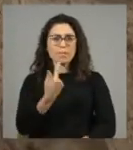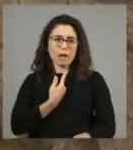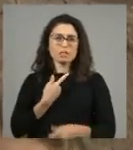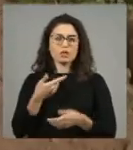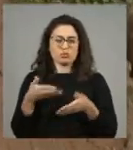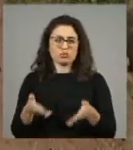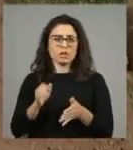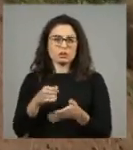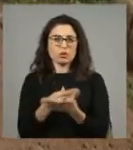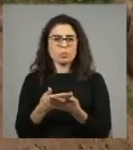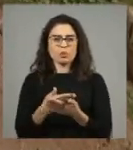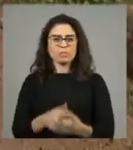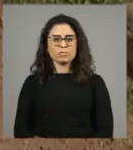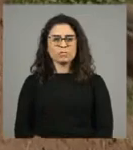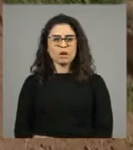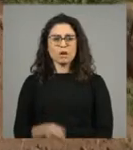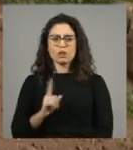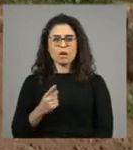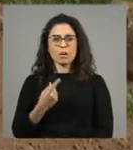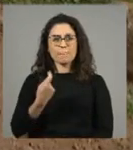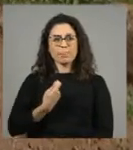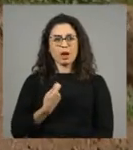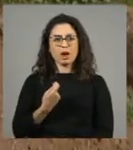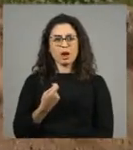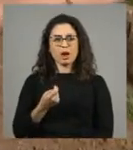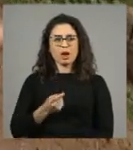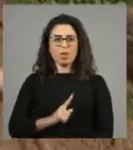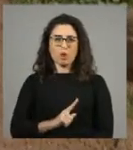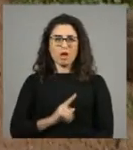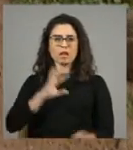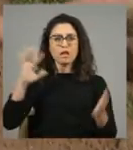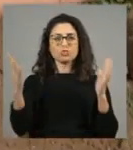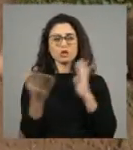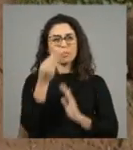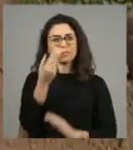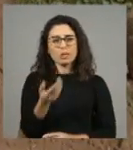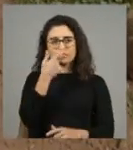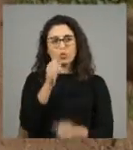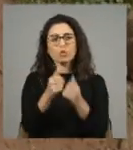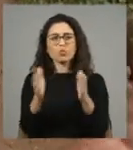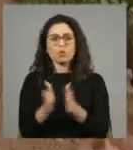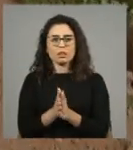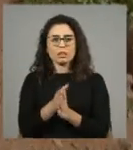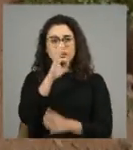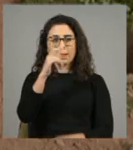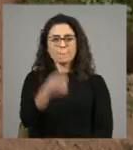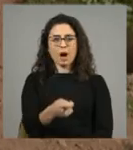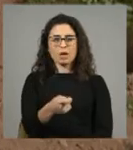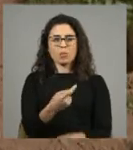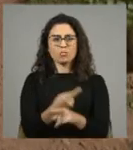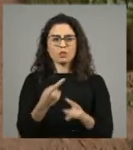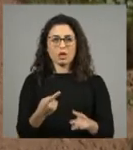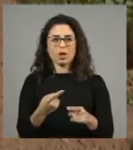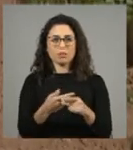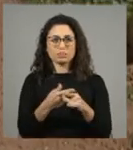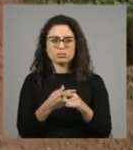local. Não, não. Não, you don't have to pay. It's nature, it's for everyone. If you pay, it's just for